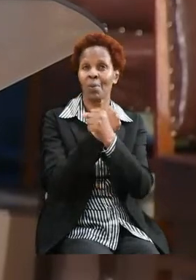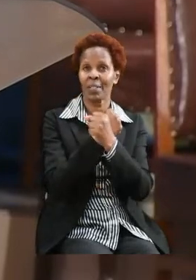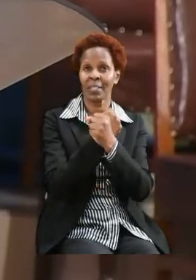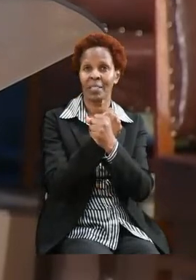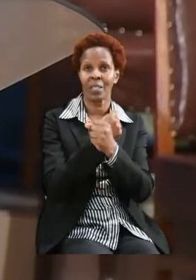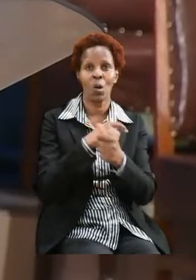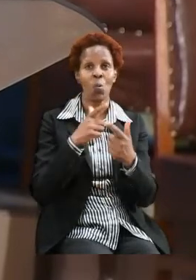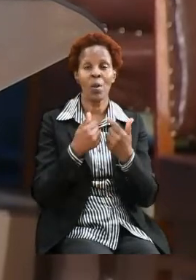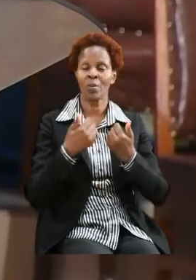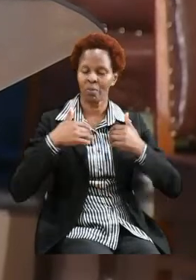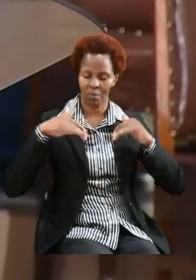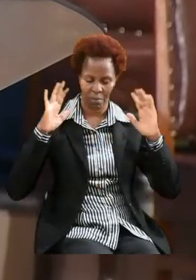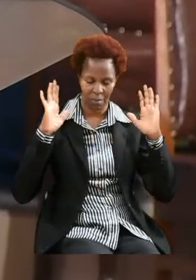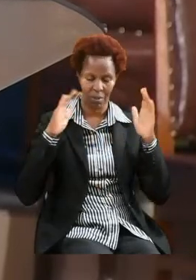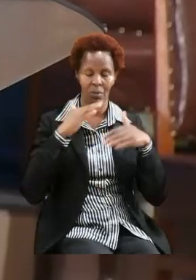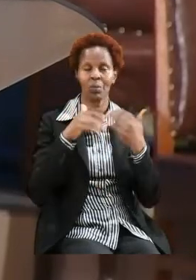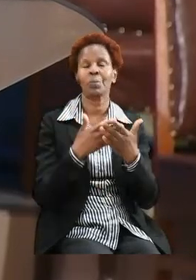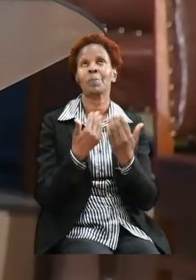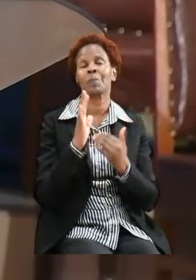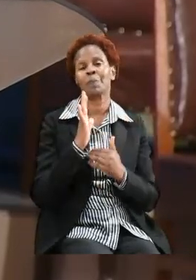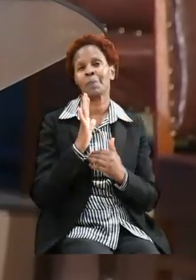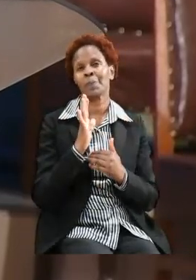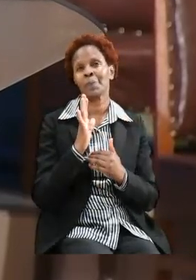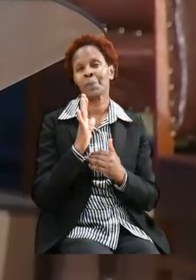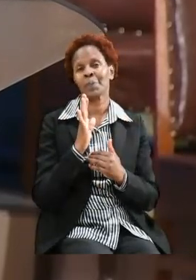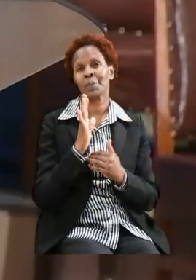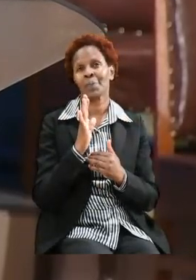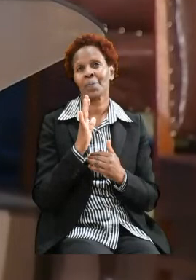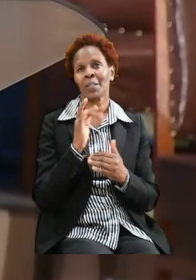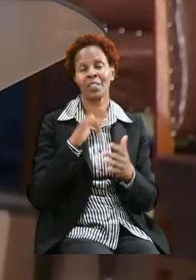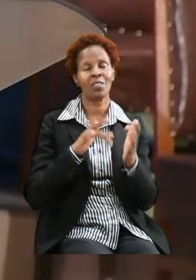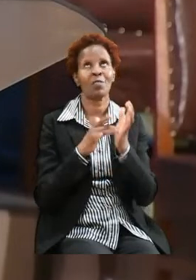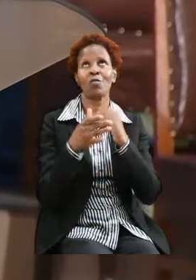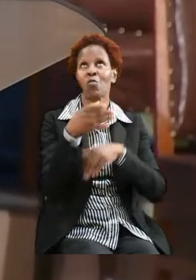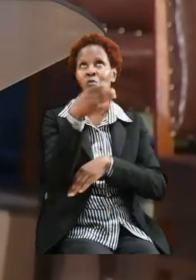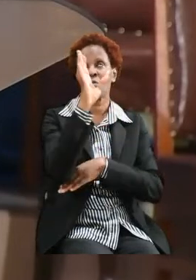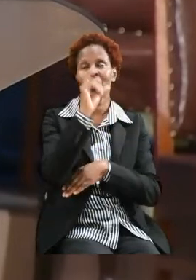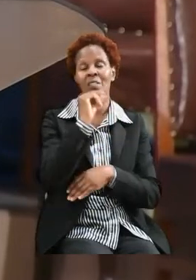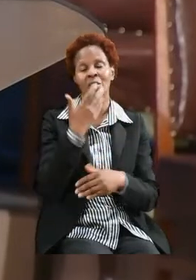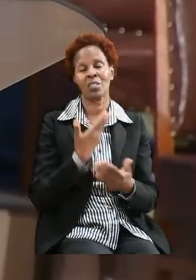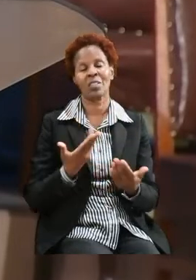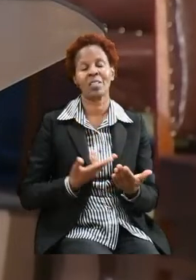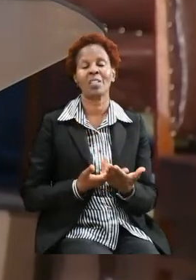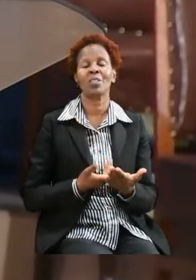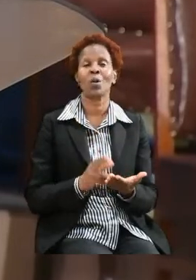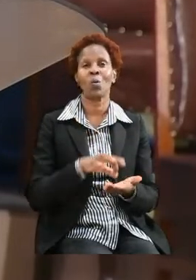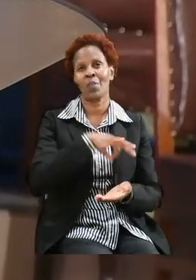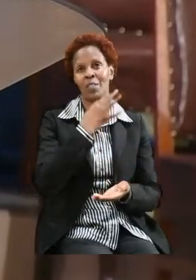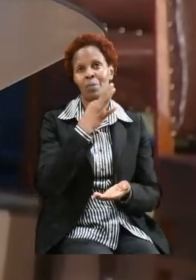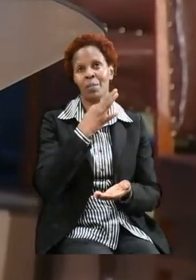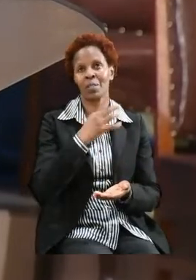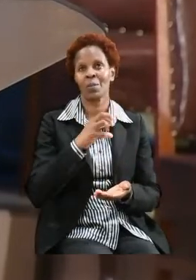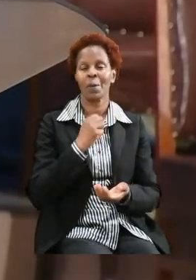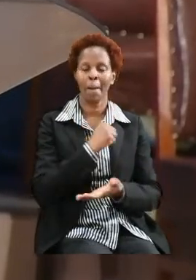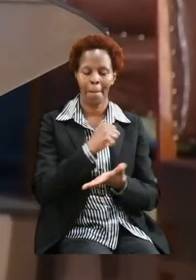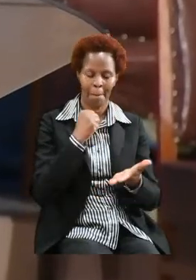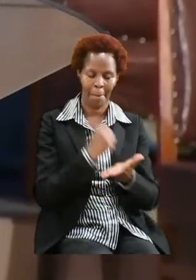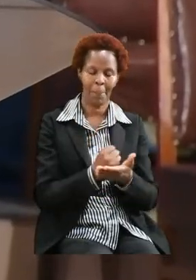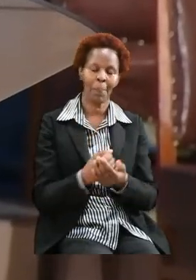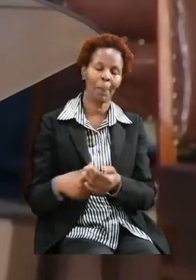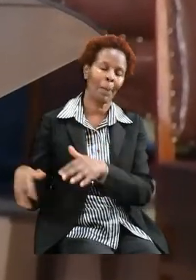submit unto him. In the name of the Father, the Son, and of the Holy Spirit. Amen.